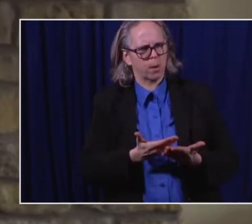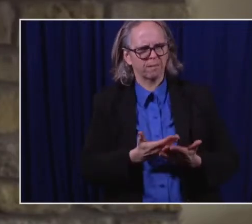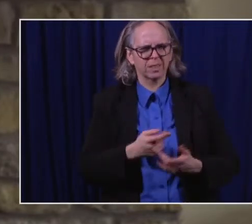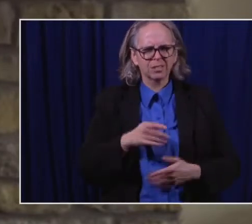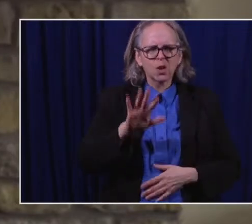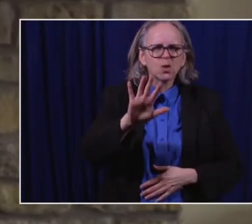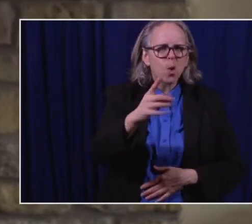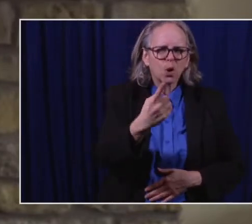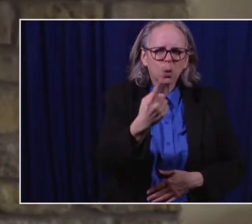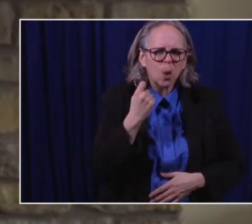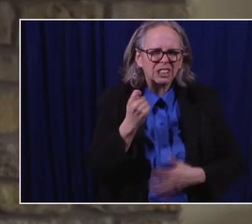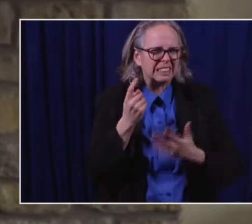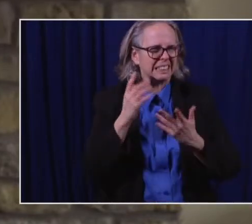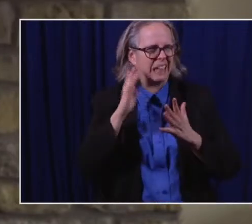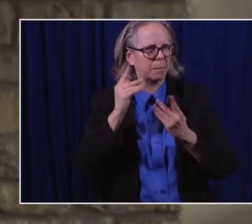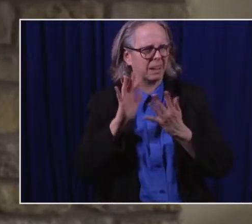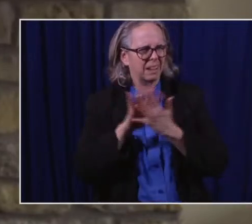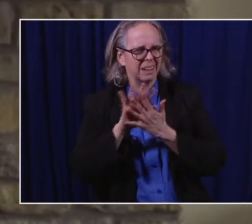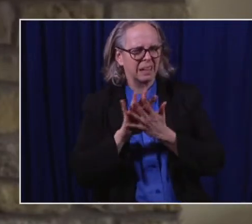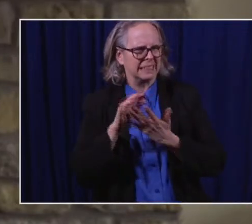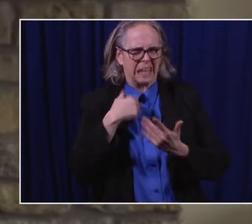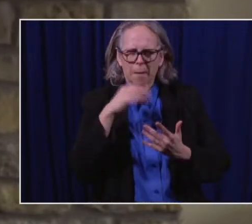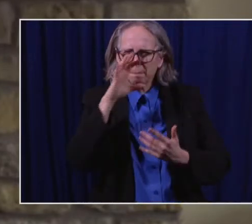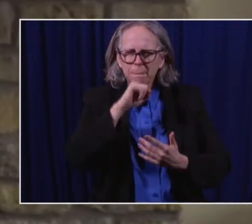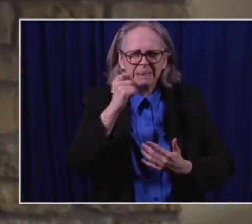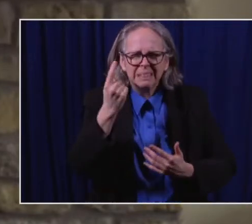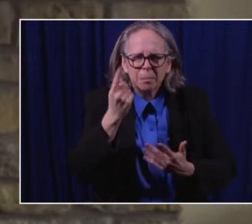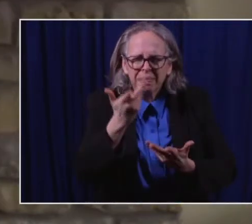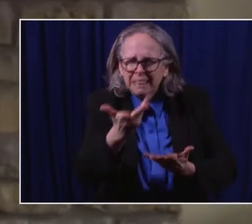of your question. Was there any more of your question that I didn't answer?